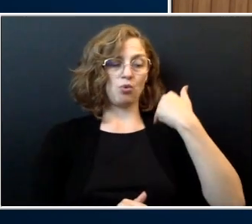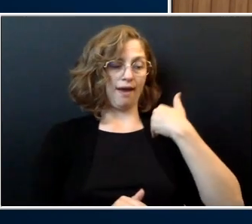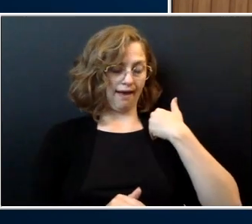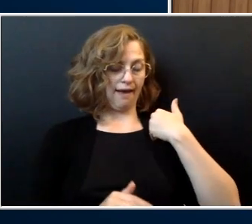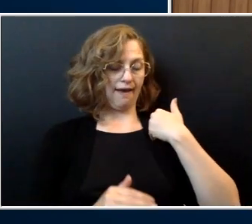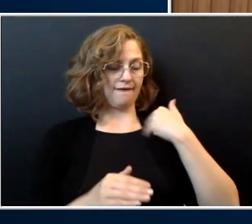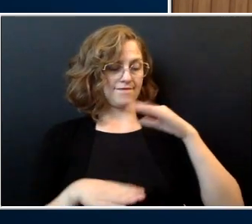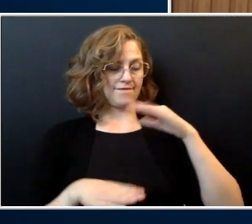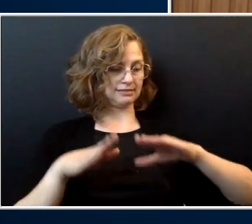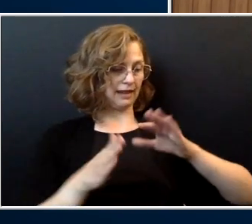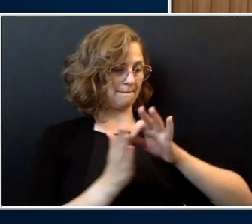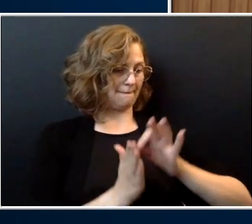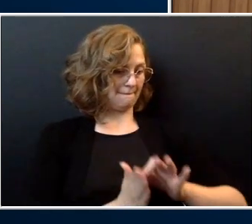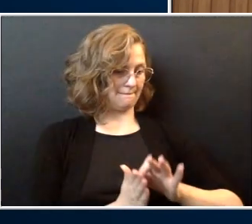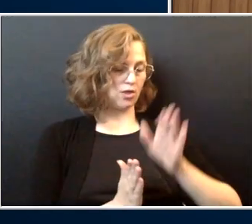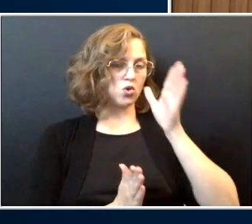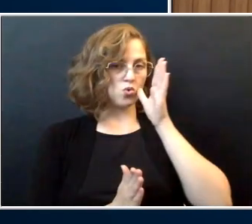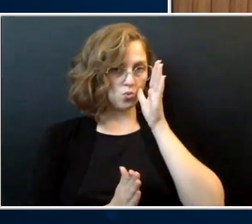more?